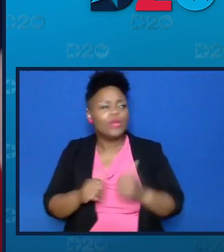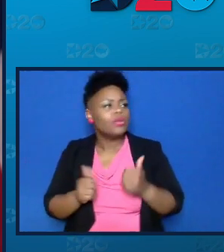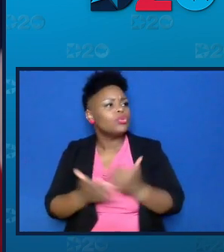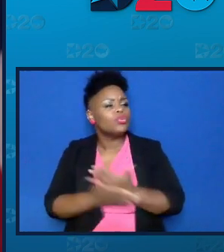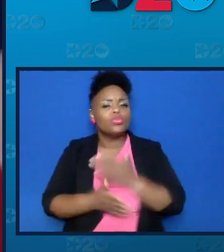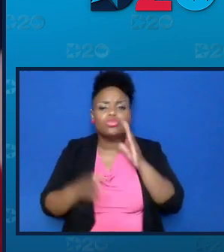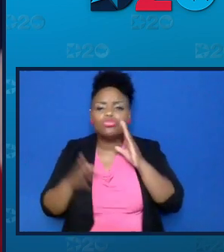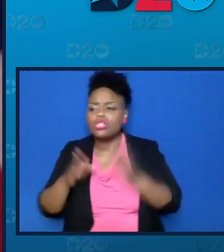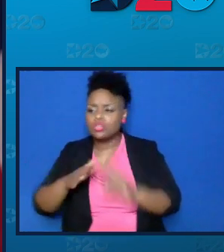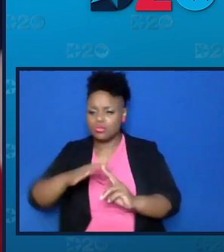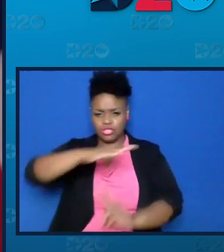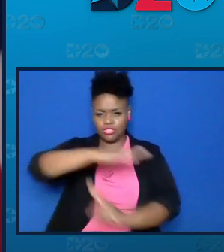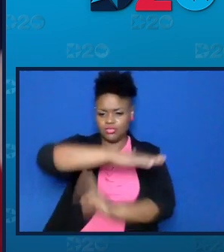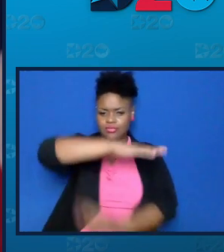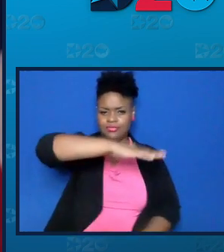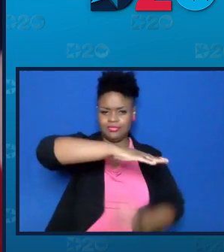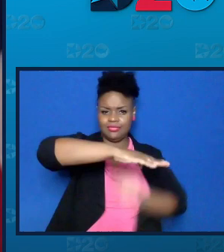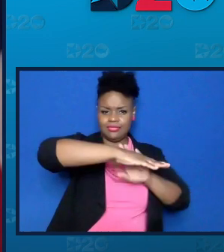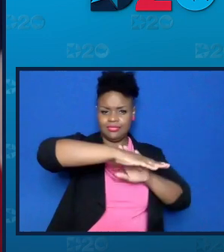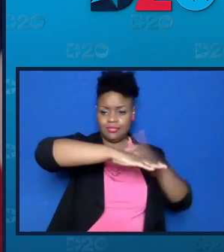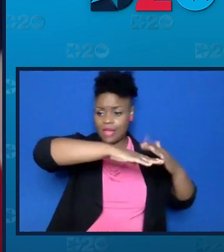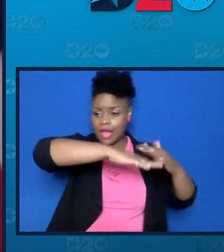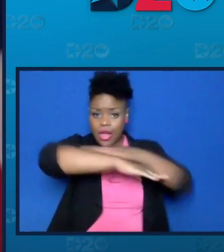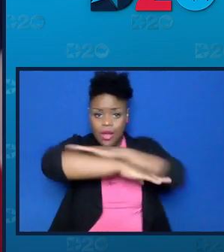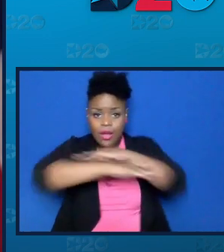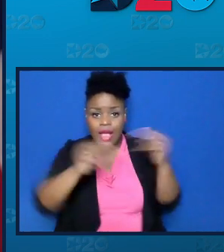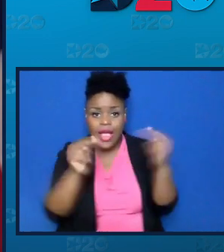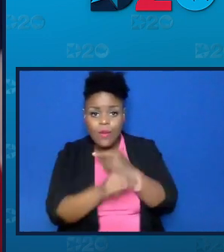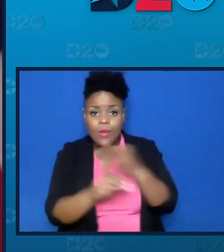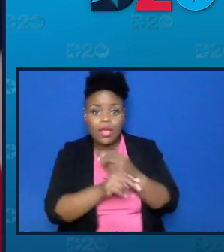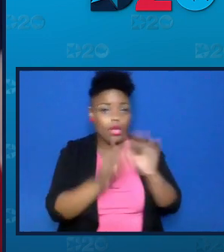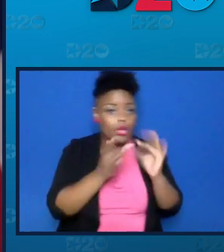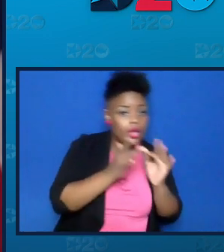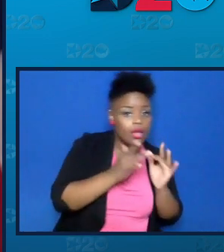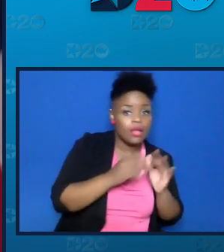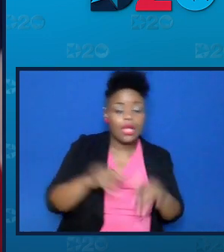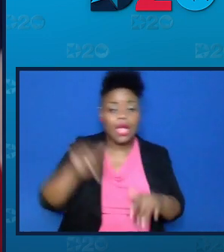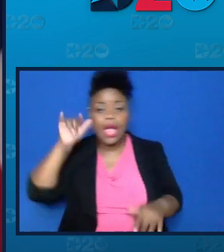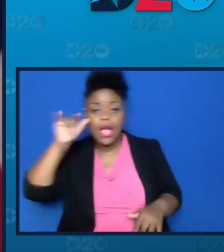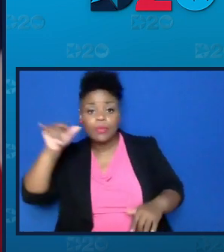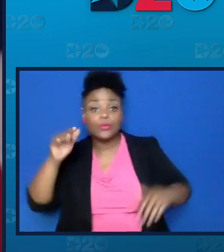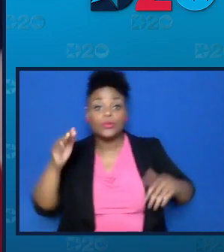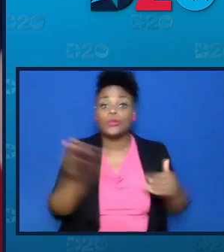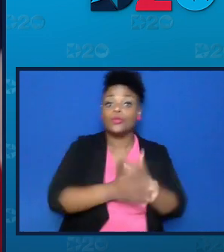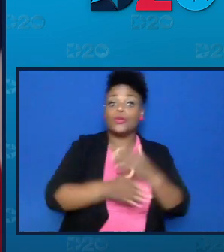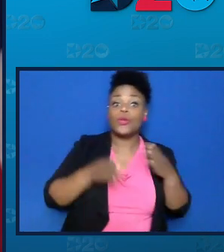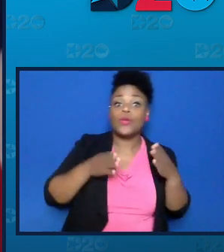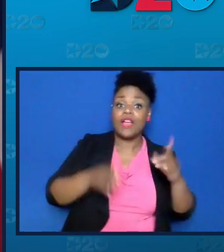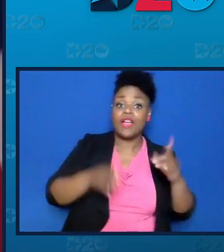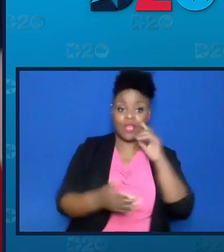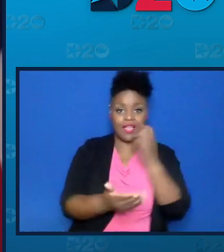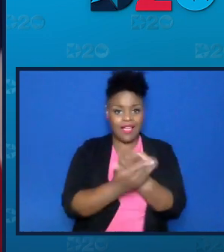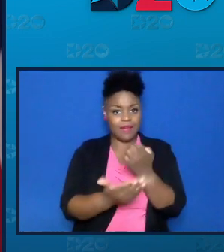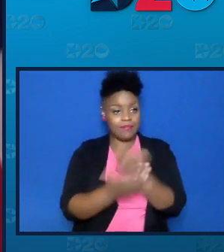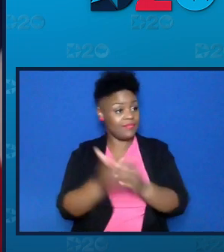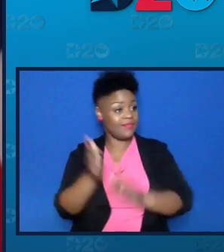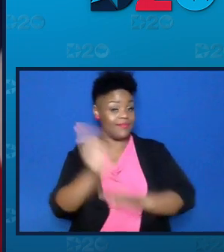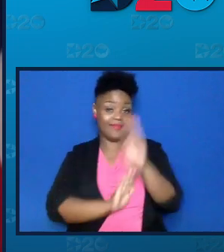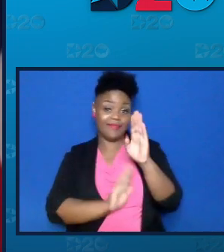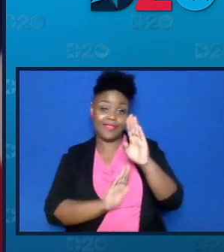highways, broadband, ports and airports as a new foundation for economic growth, with pipes to transport clean